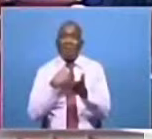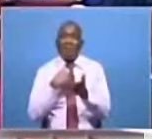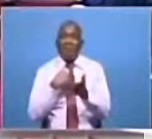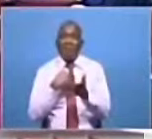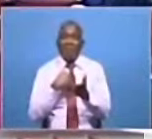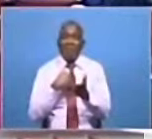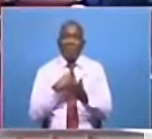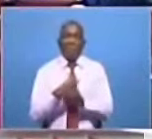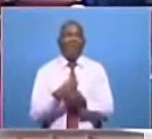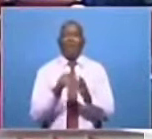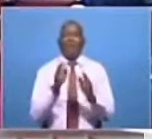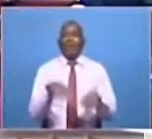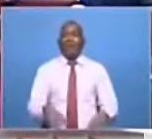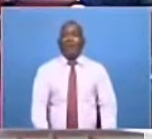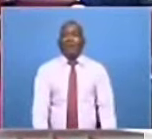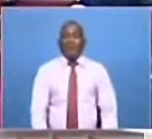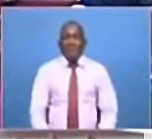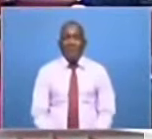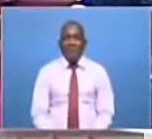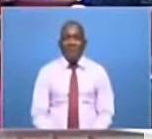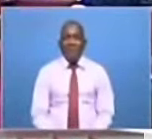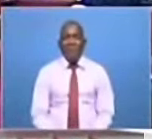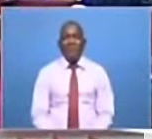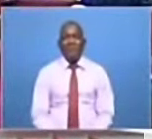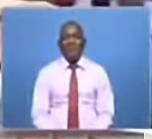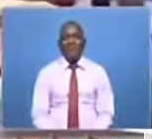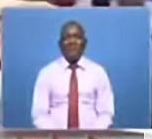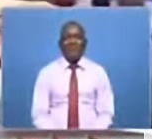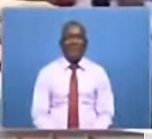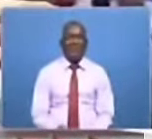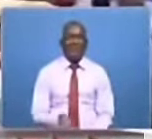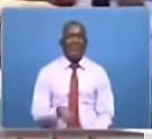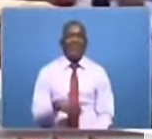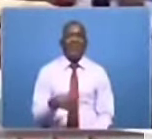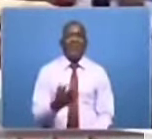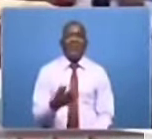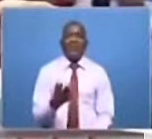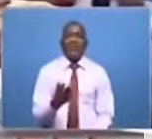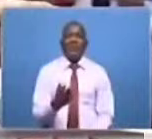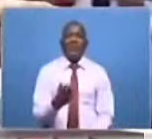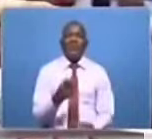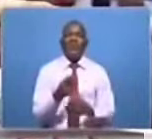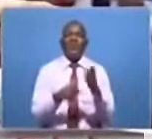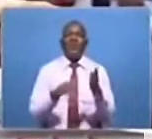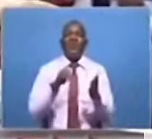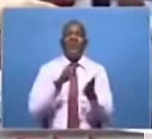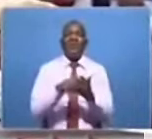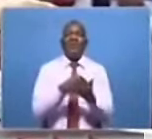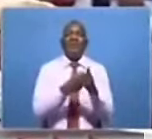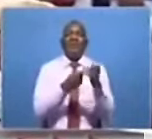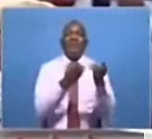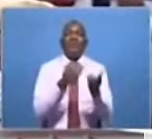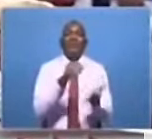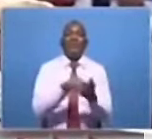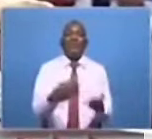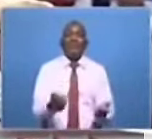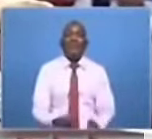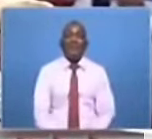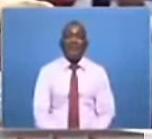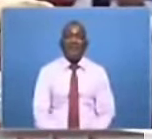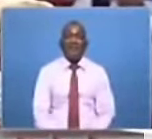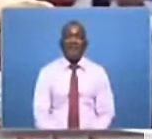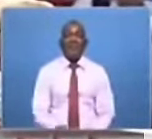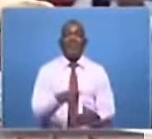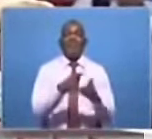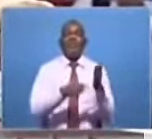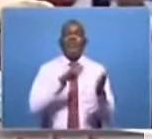I think, my lords, so my lords, on what evidence are your lordship going to? No,